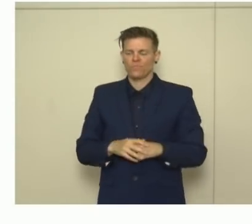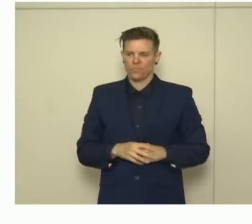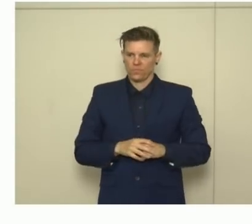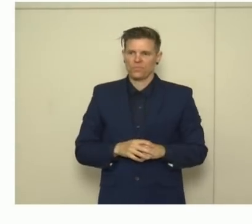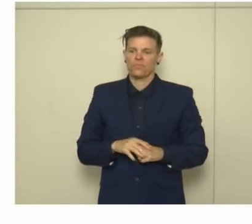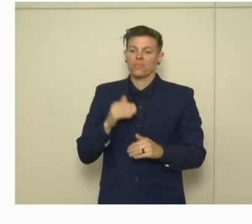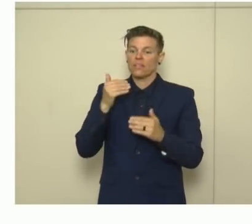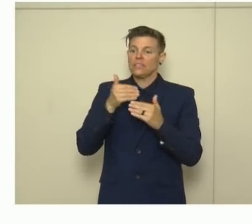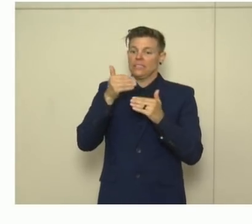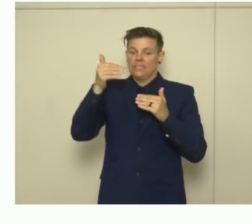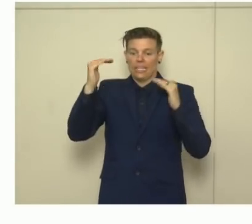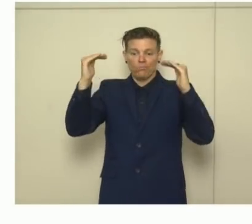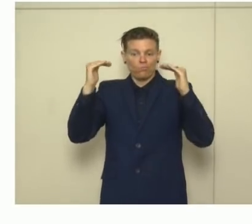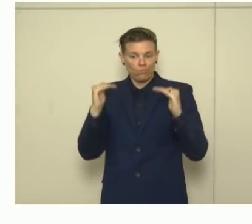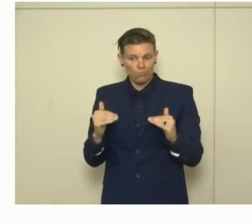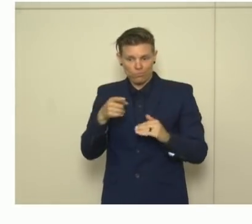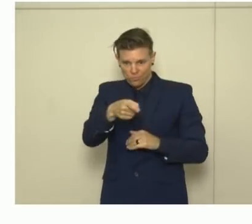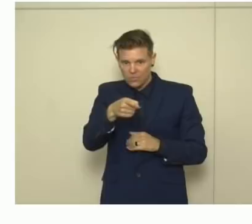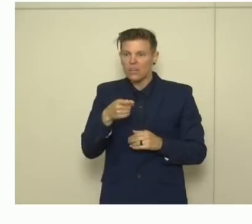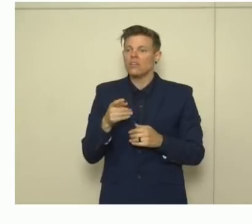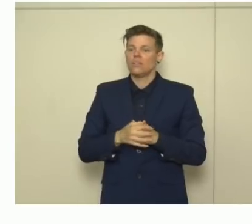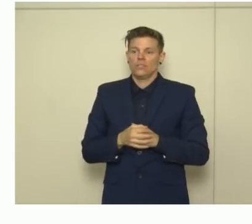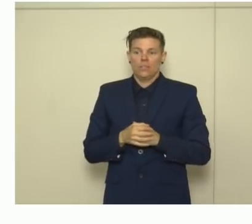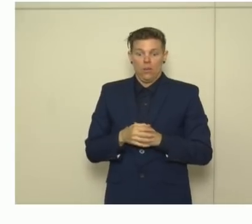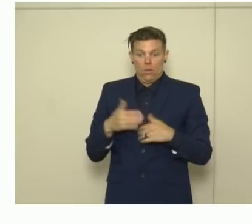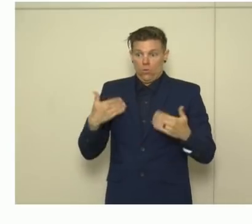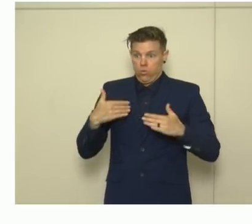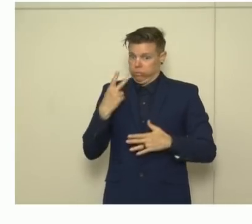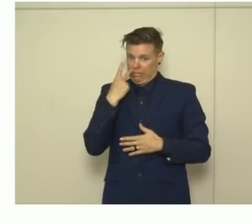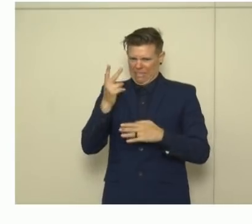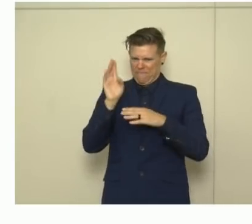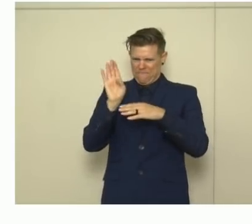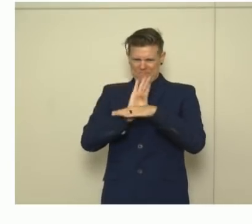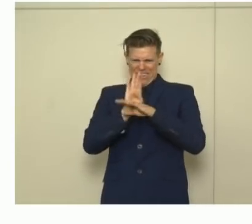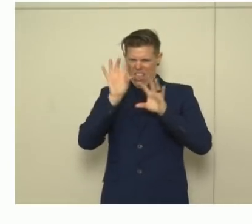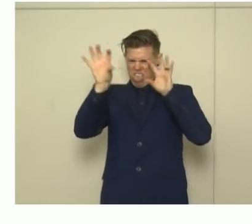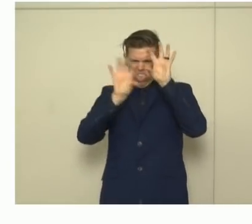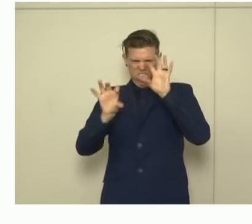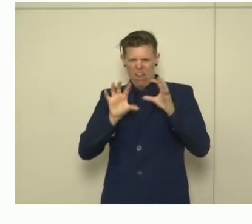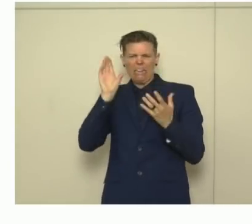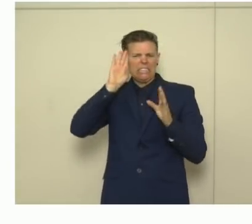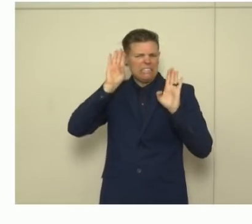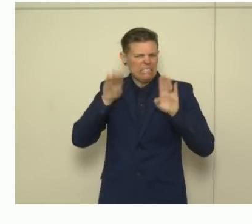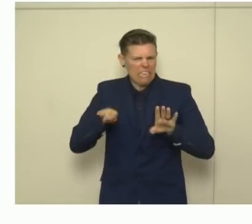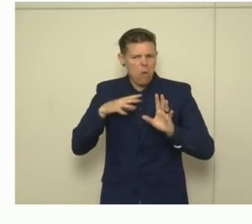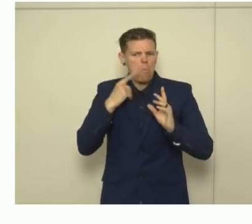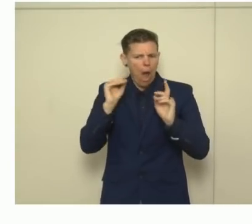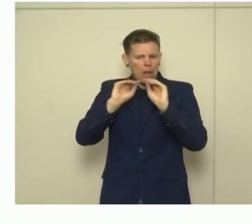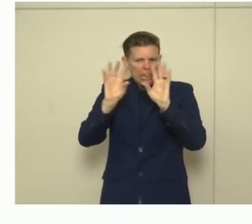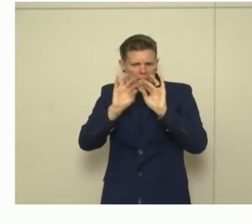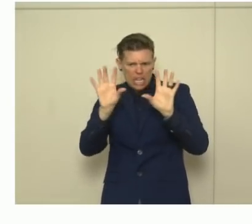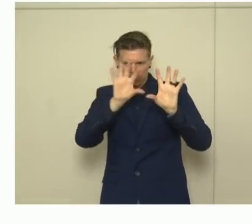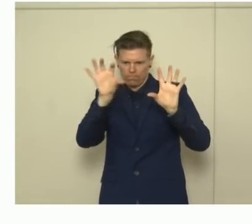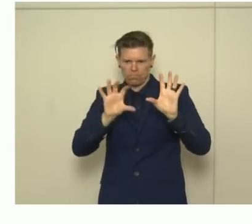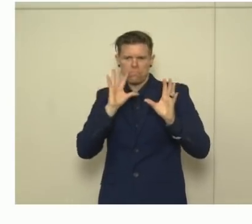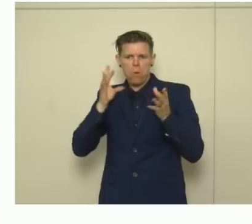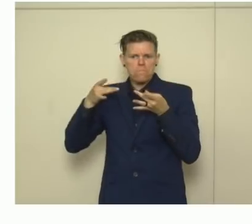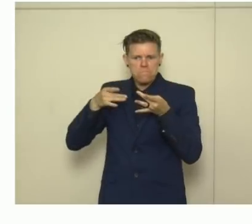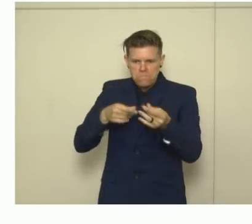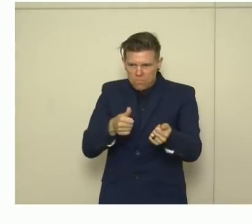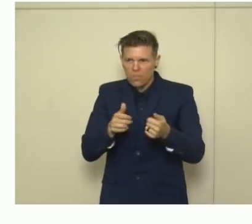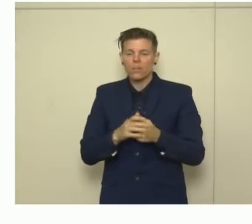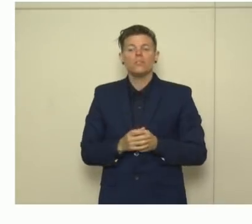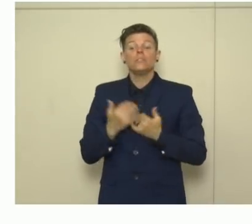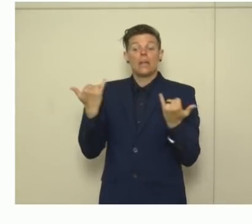pretty busy slide. And just a couple things, though, because there was a lot of interest, particularly from the media, on who, what, when, where, and why.